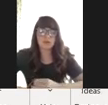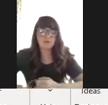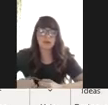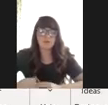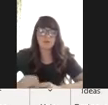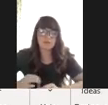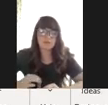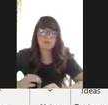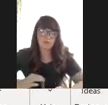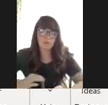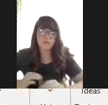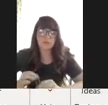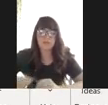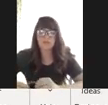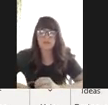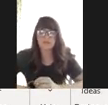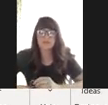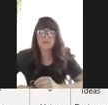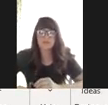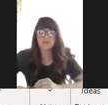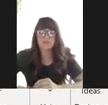we have now received the reconciliation.